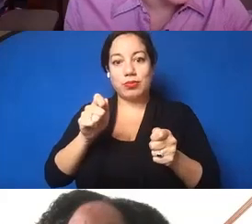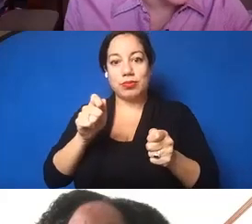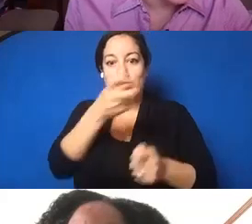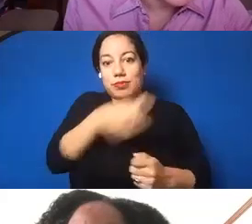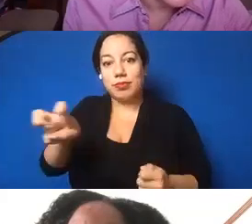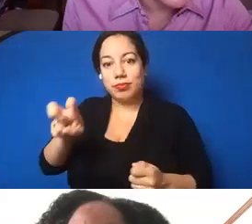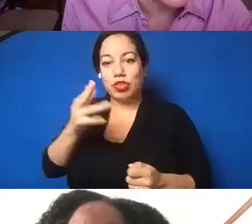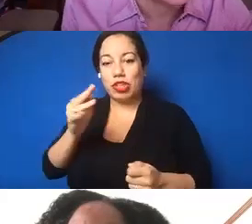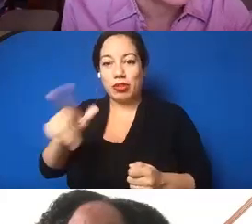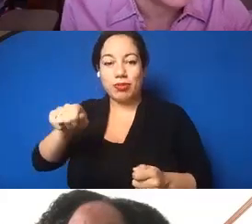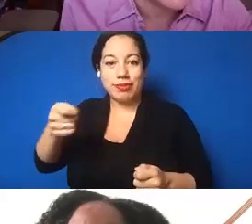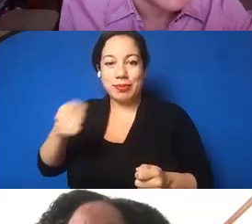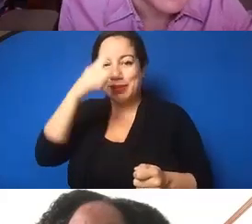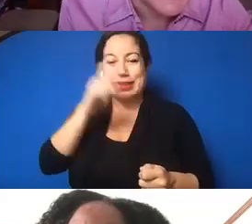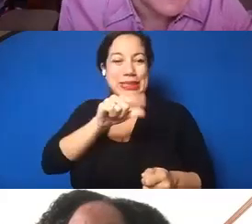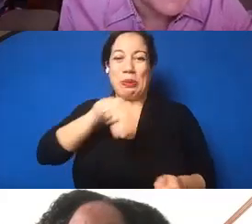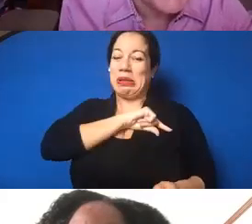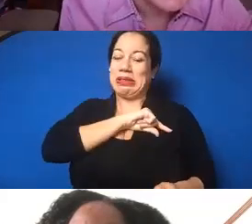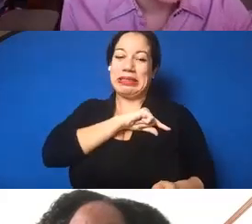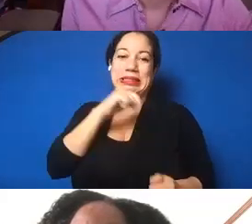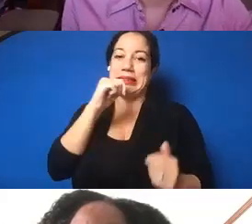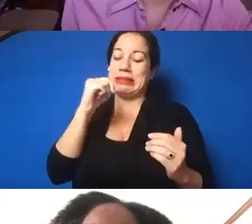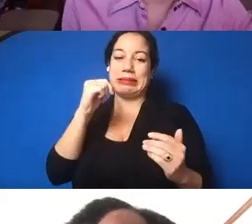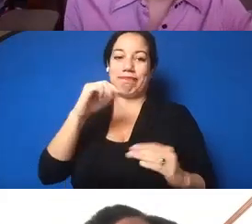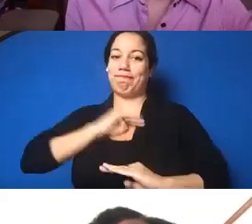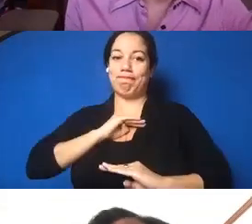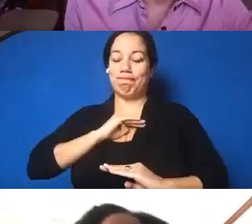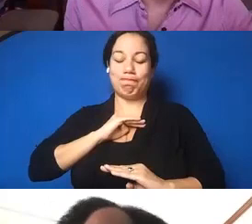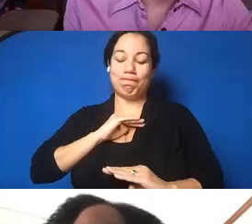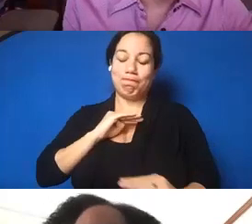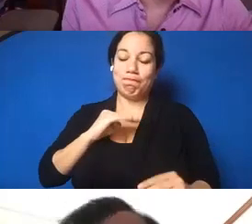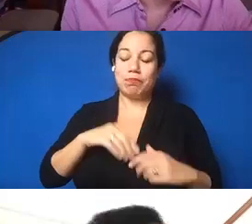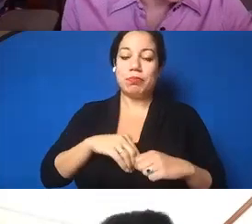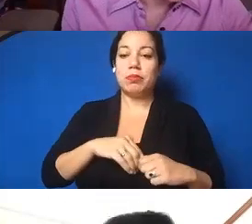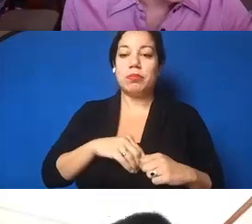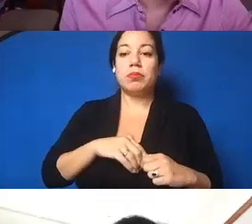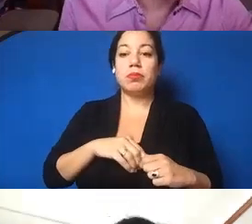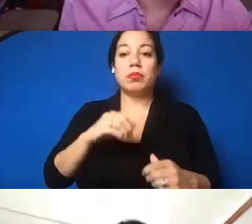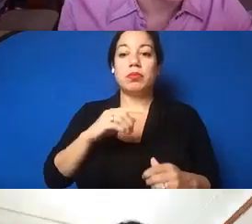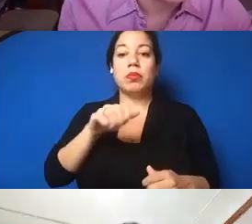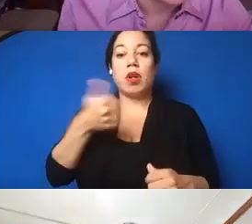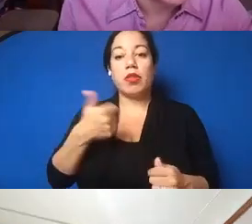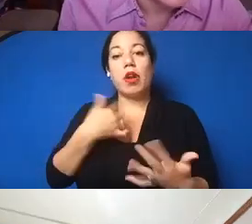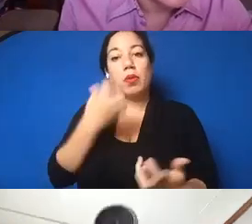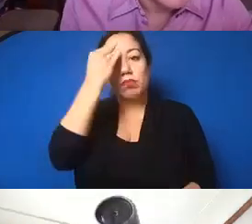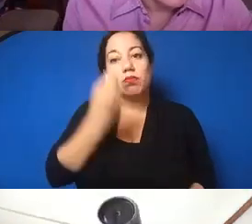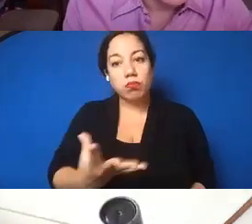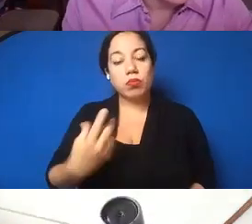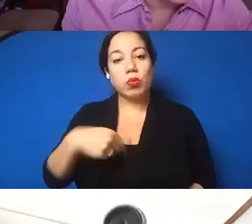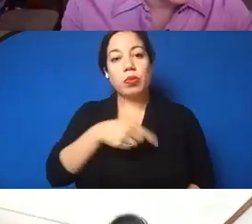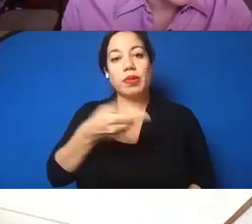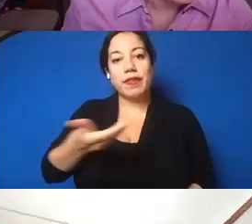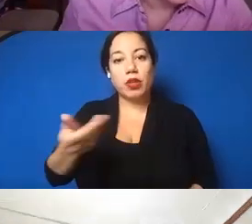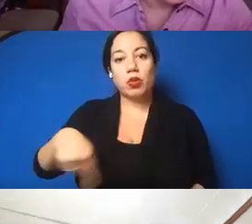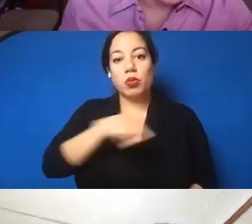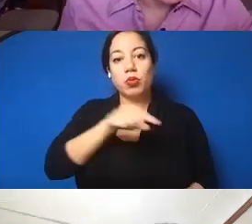the quality is not what we would like. The other thing I'd like you to know is that we invite you to